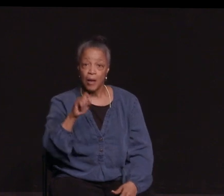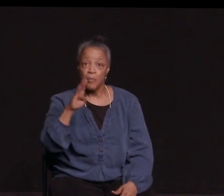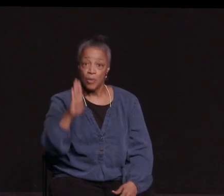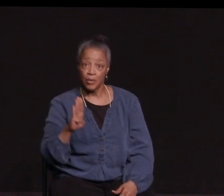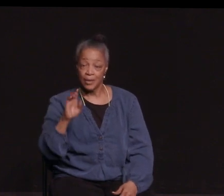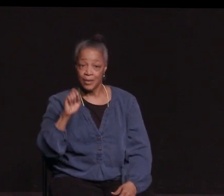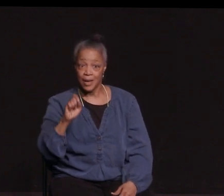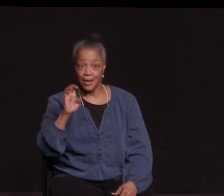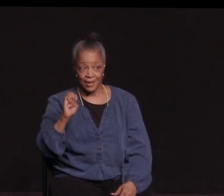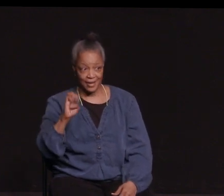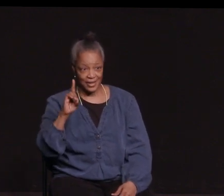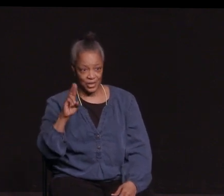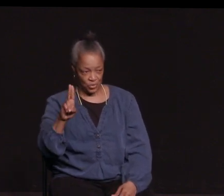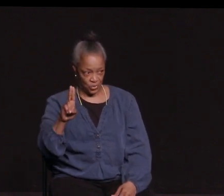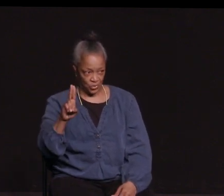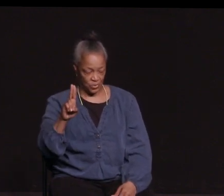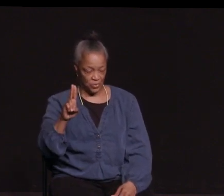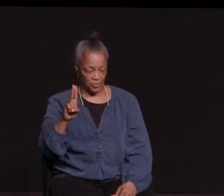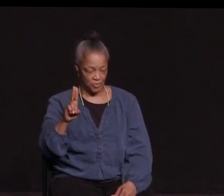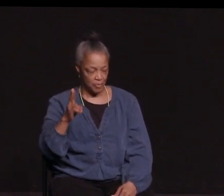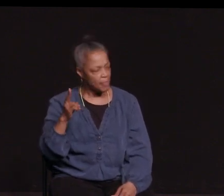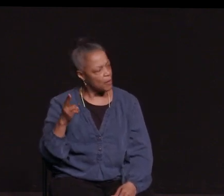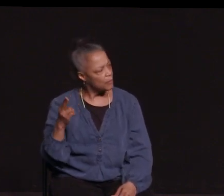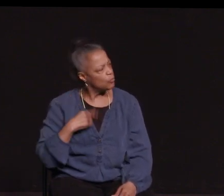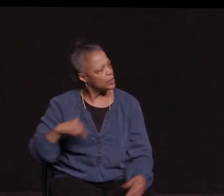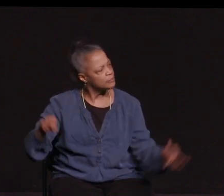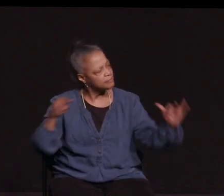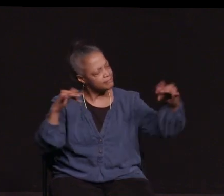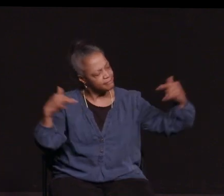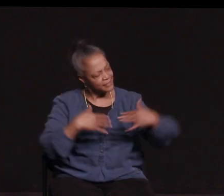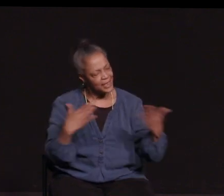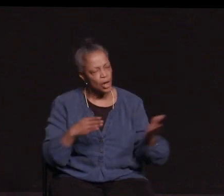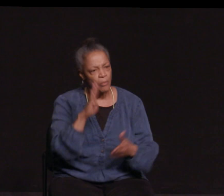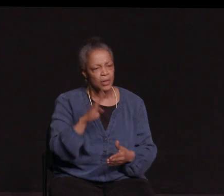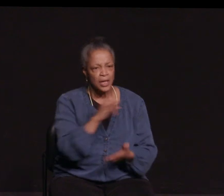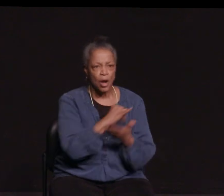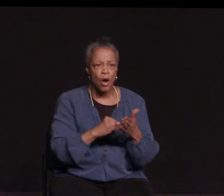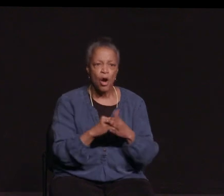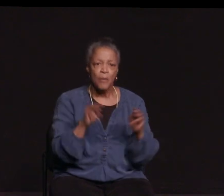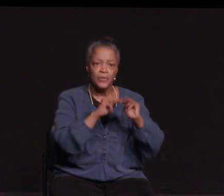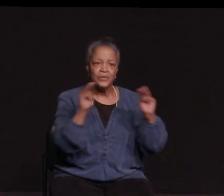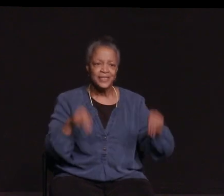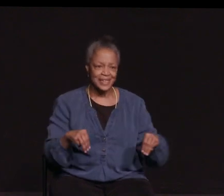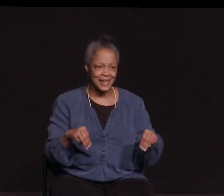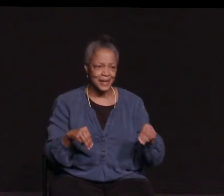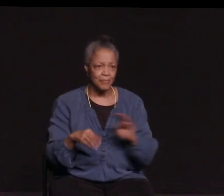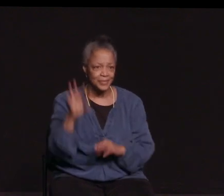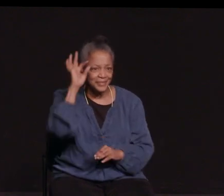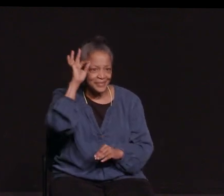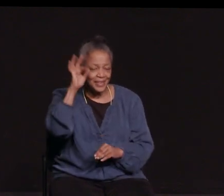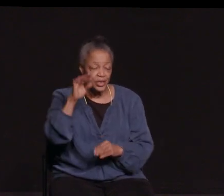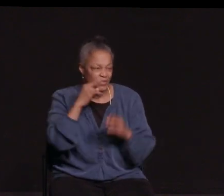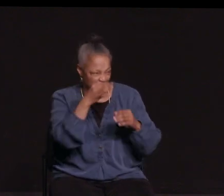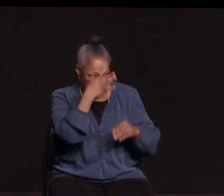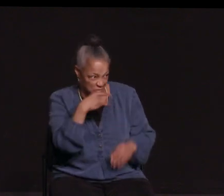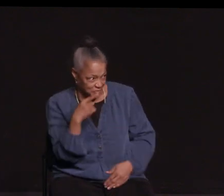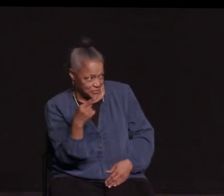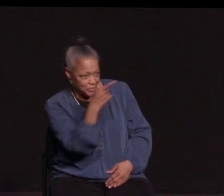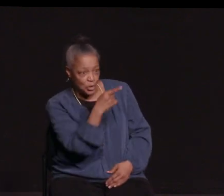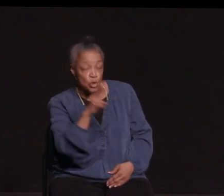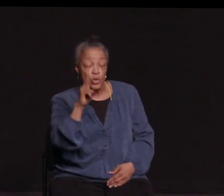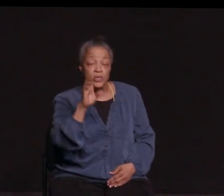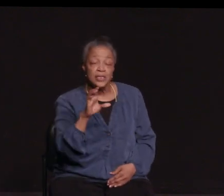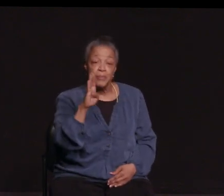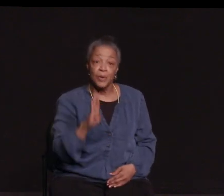blackstudiescollab.berkeley.edu. We are here at the Berkeley Art Museum at the threshold of the UC Berkeley campus and the city